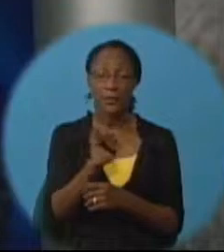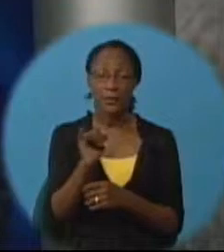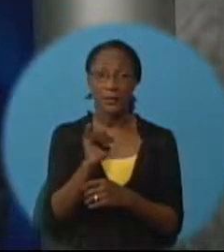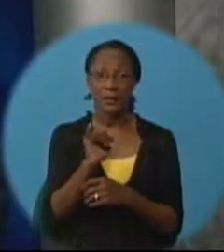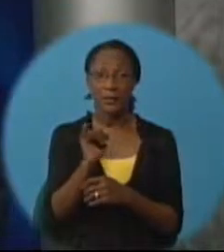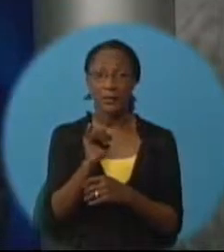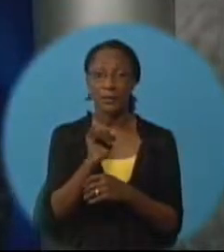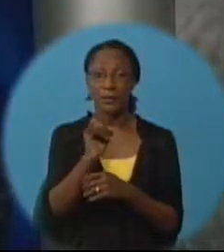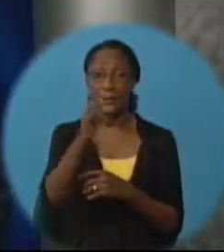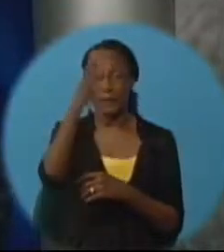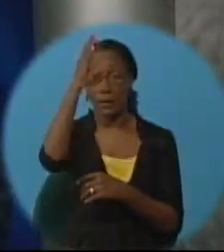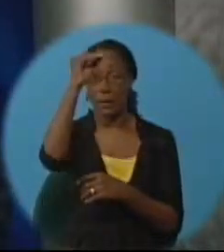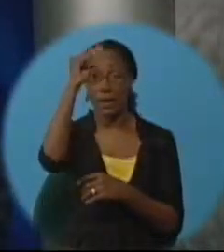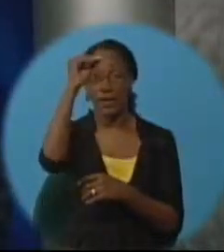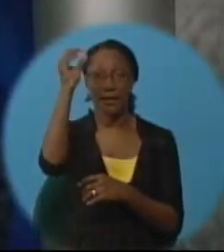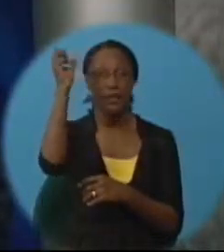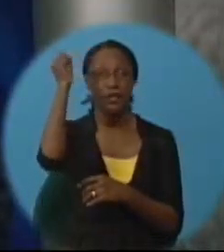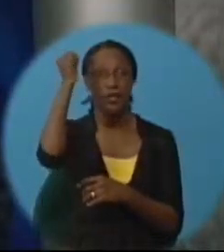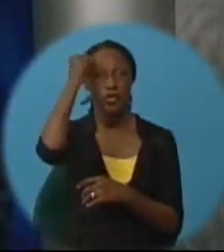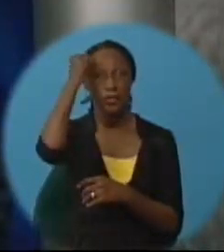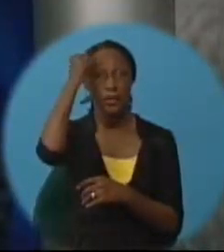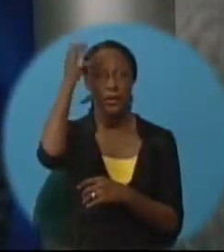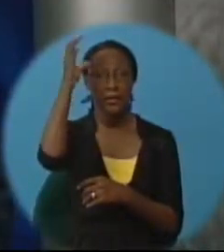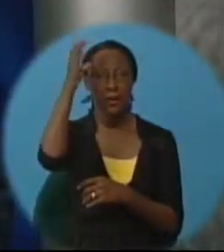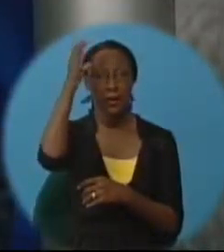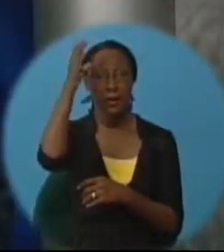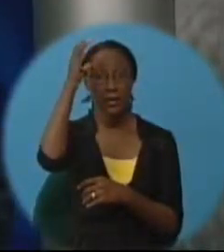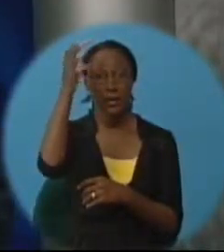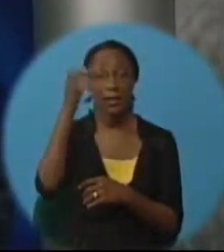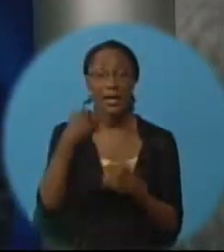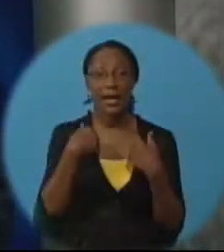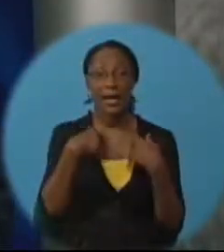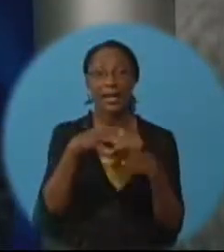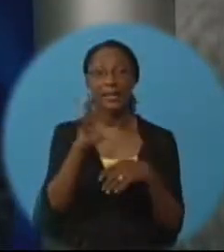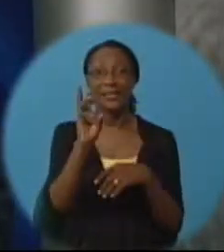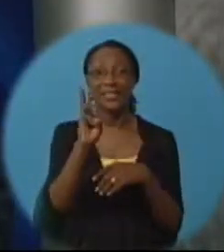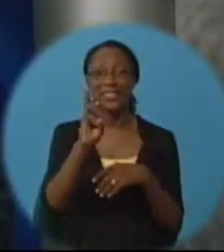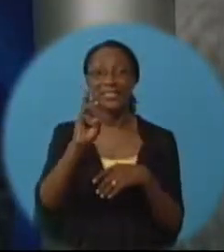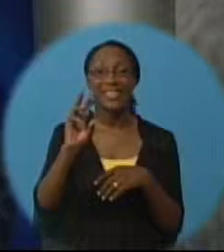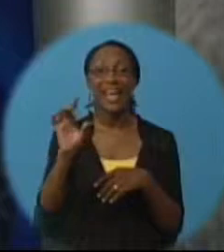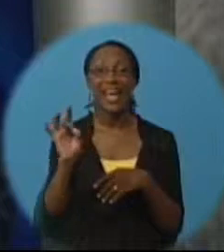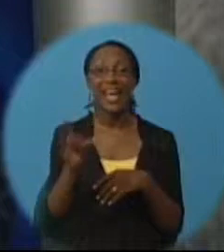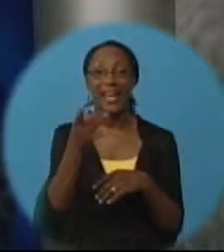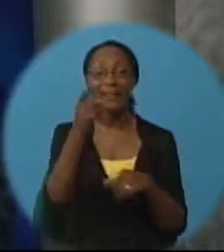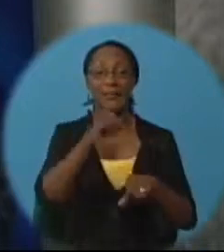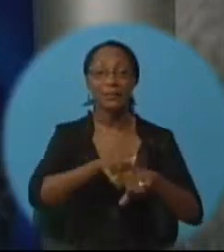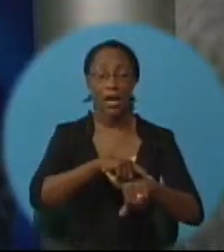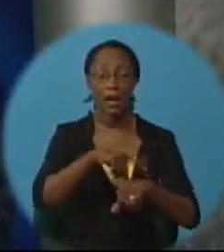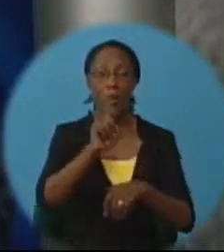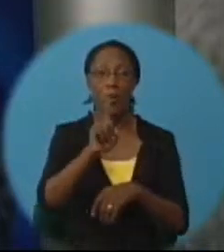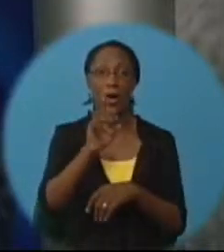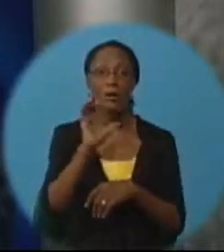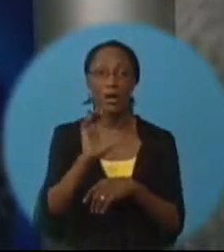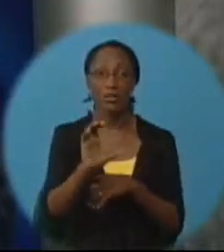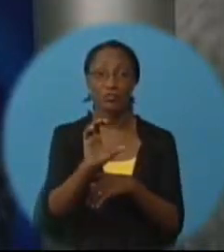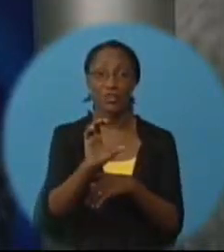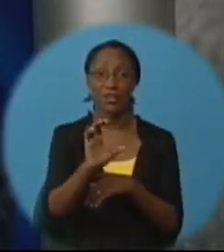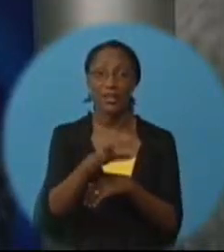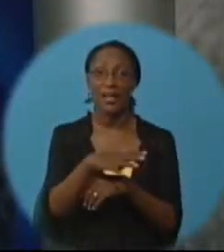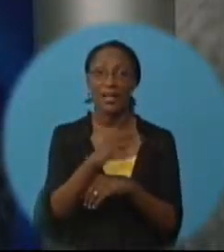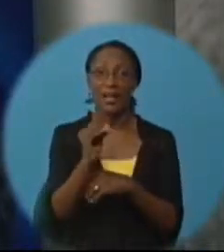Shivnarine Chanderpaul duly completed his 68th first-class 100 as the visiting Caribbean cricketers compiled a first innings total